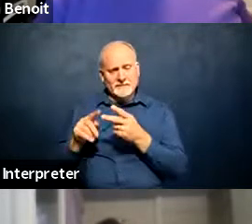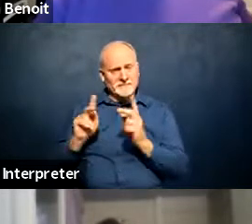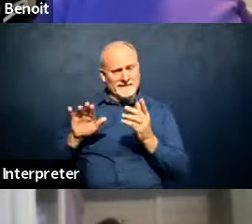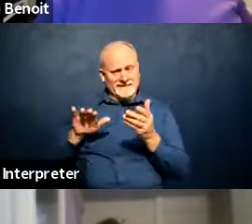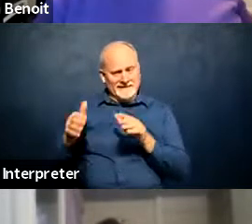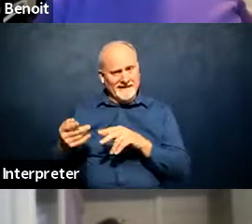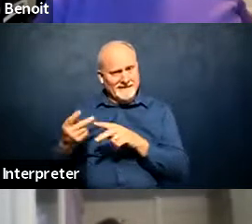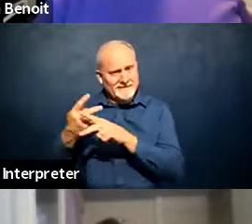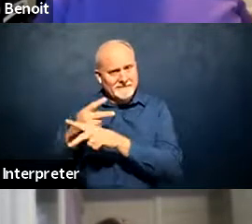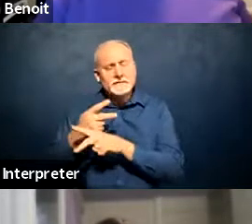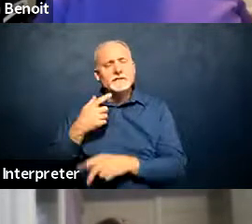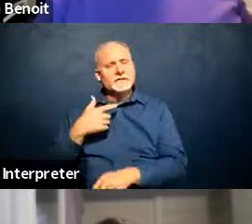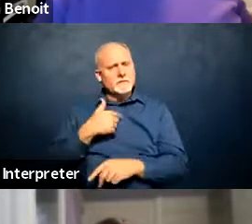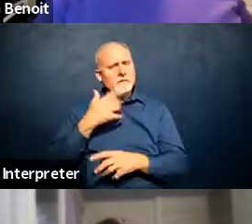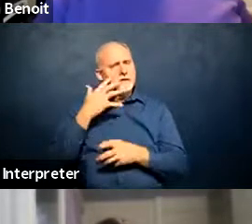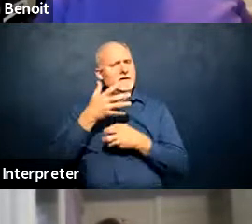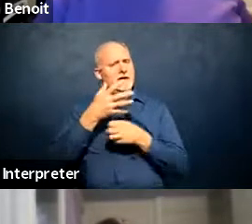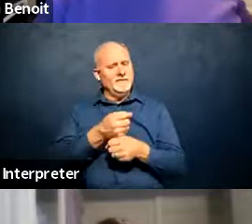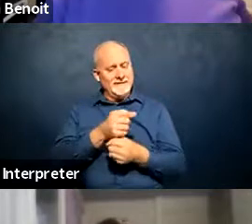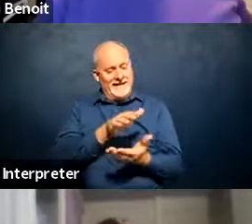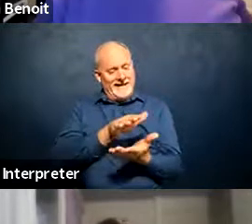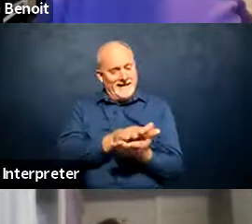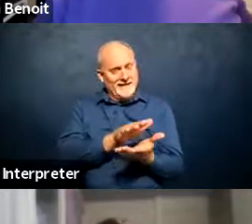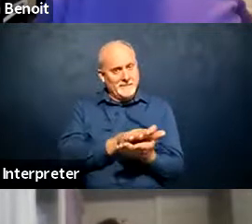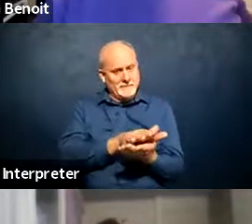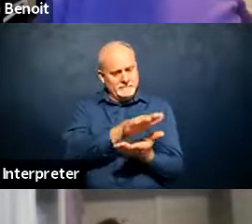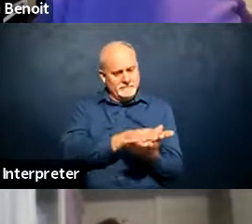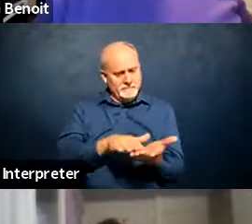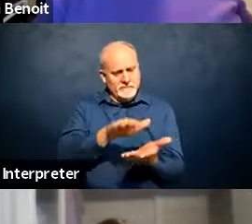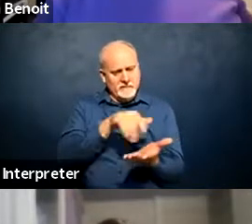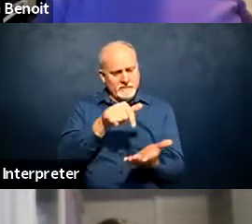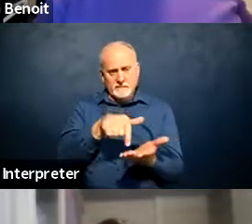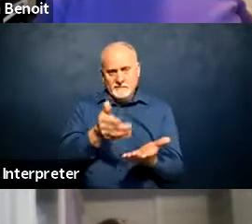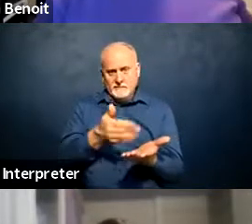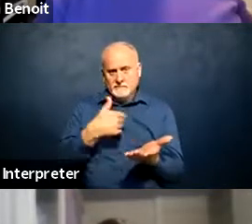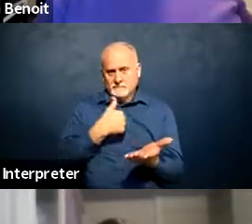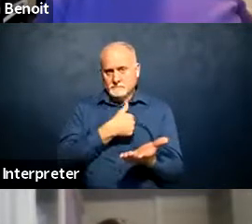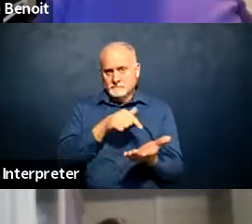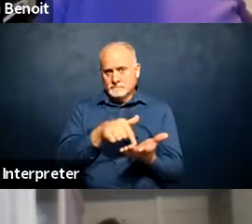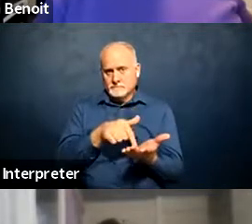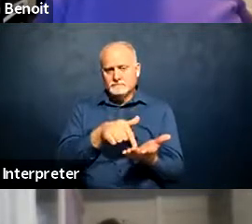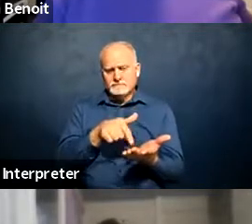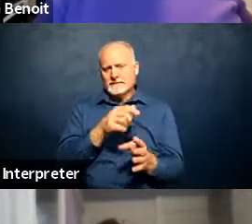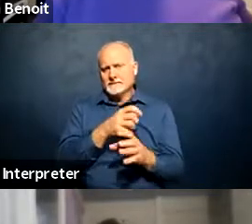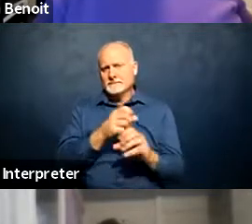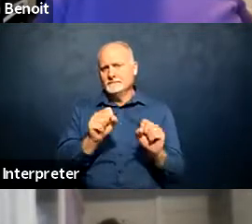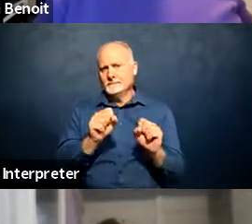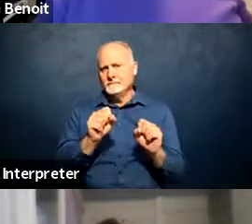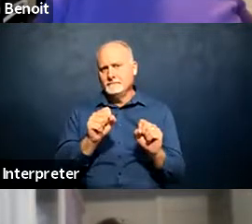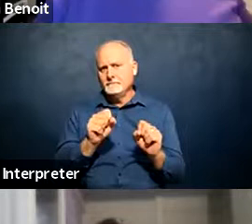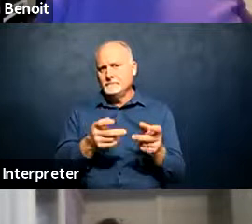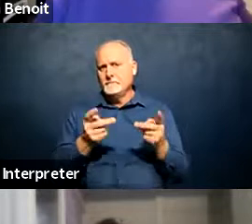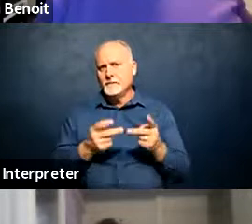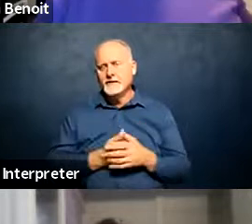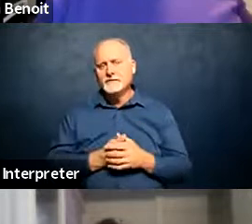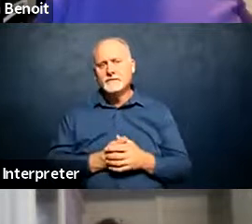we're really confident that the academic atmosphere that you have created with us is a safe place. I think you